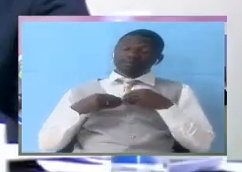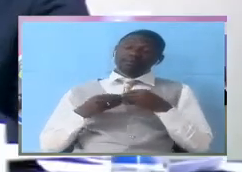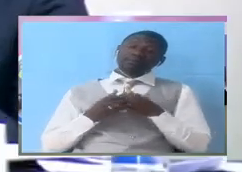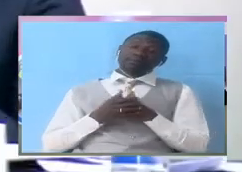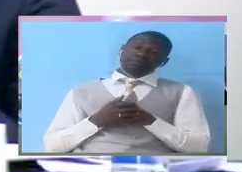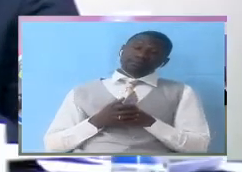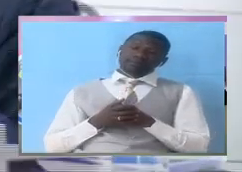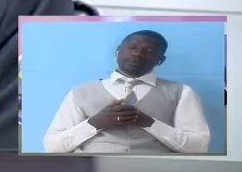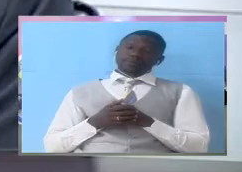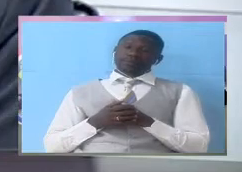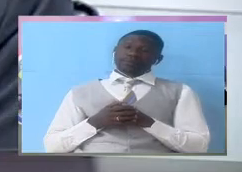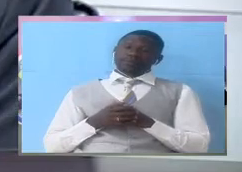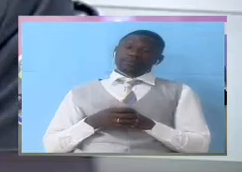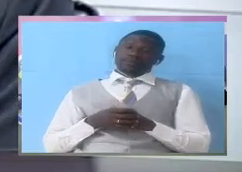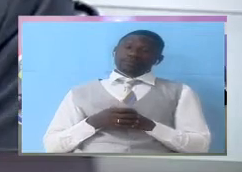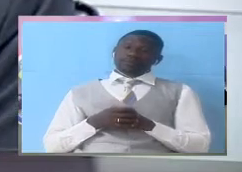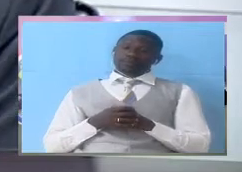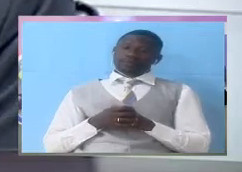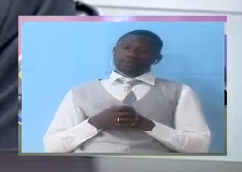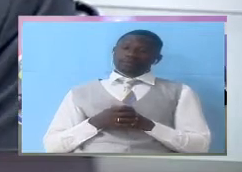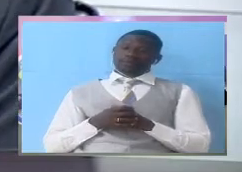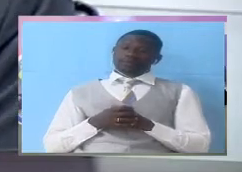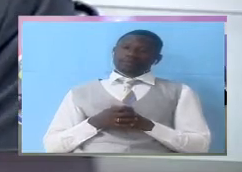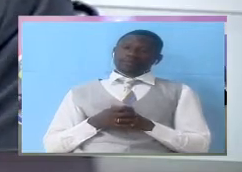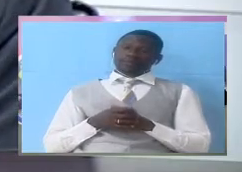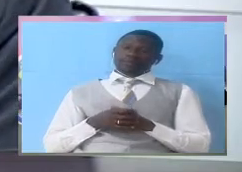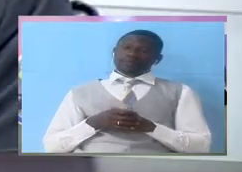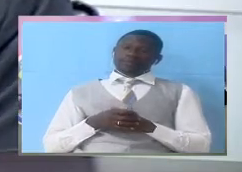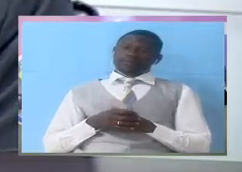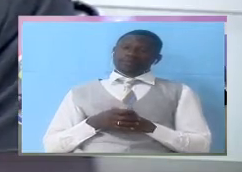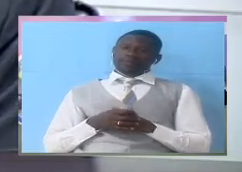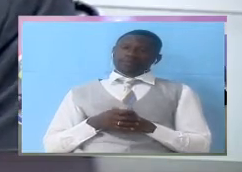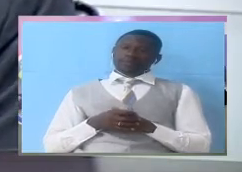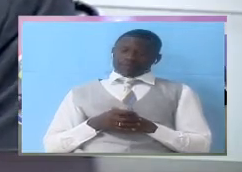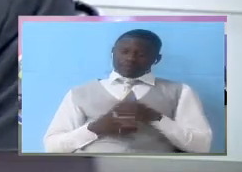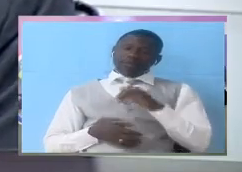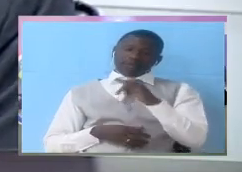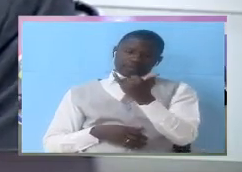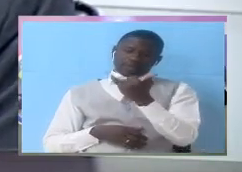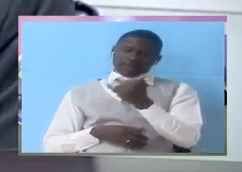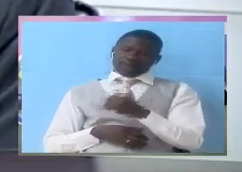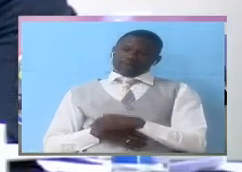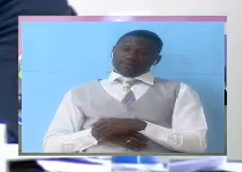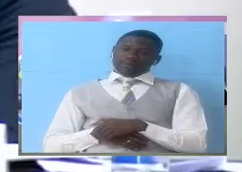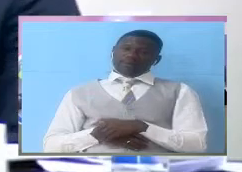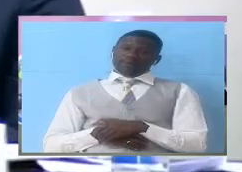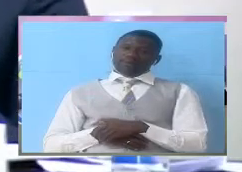you adopted it yow yaay ki nga xamne ya ko jël taxawal ko indeed wow so